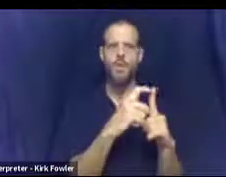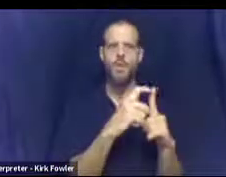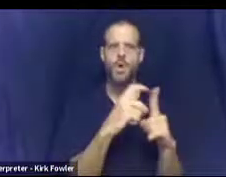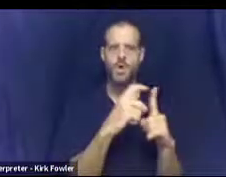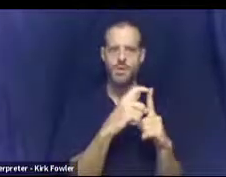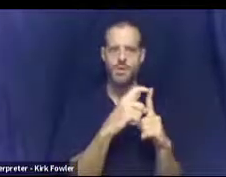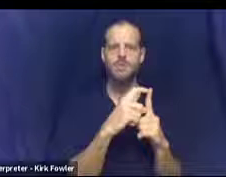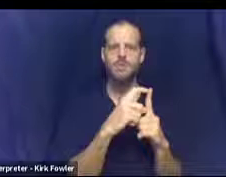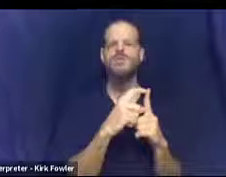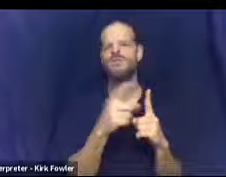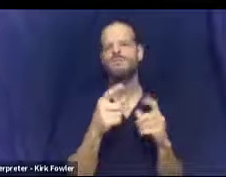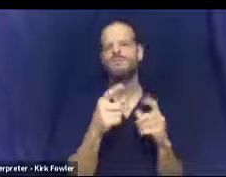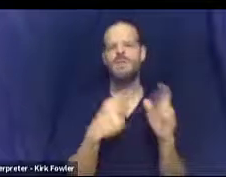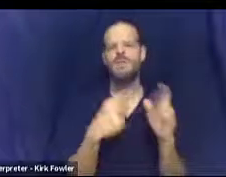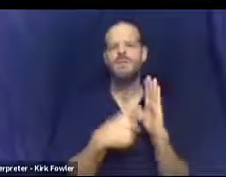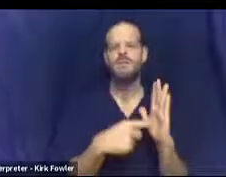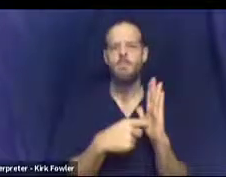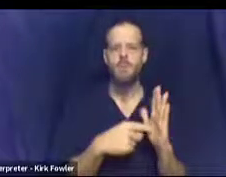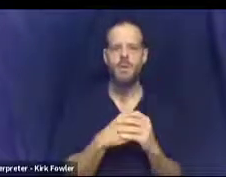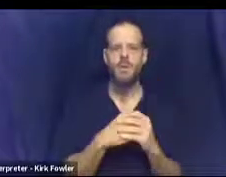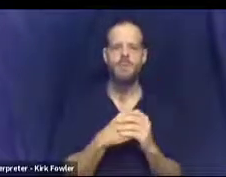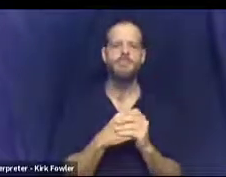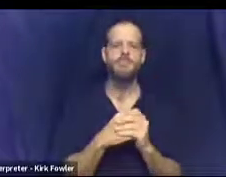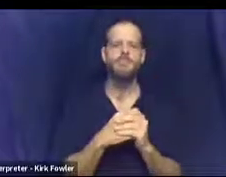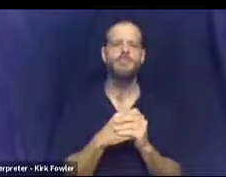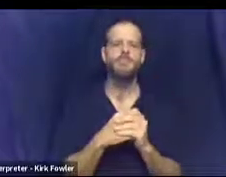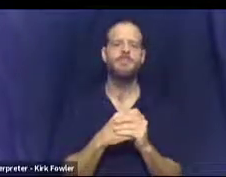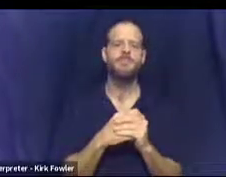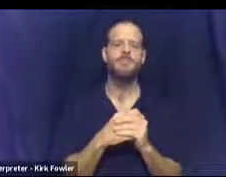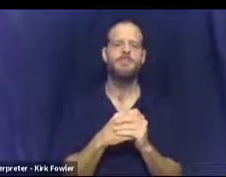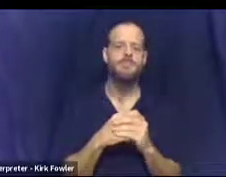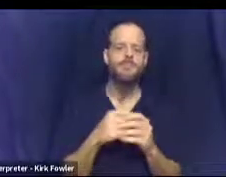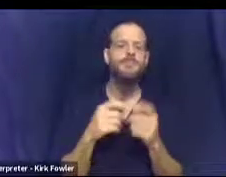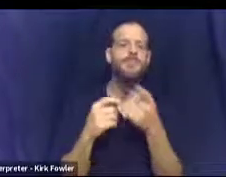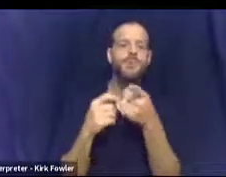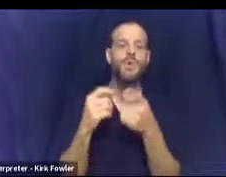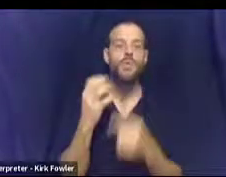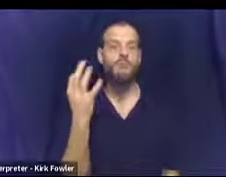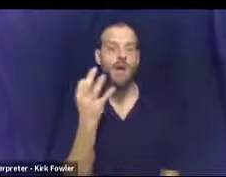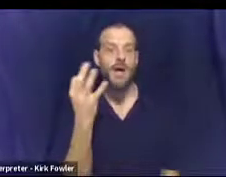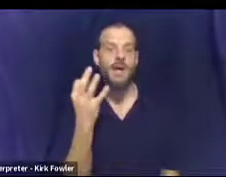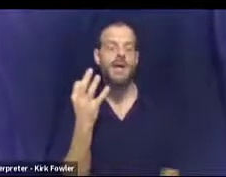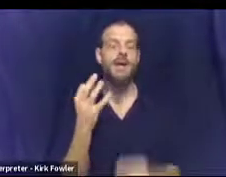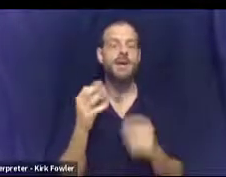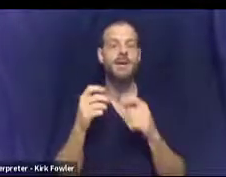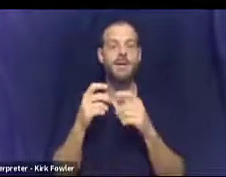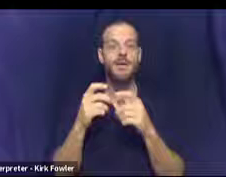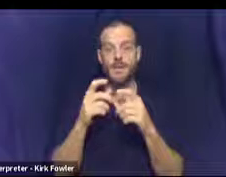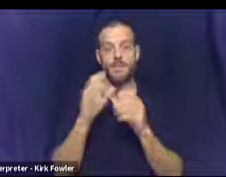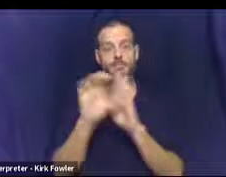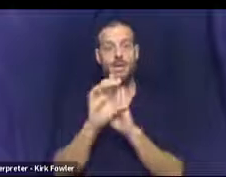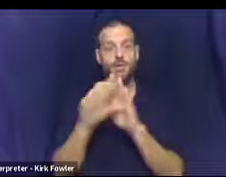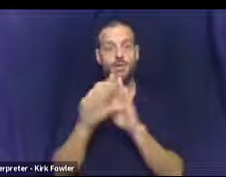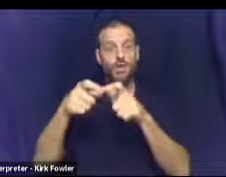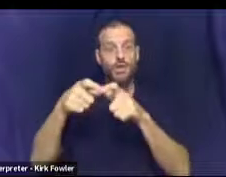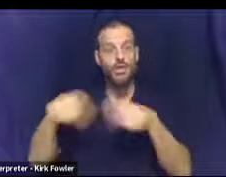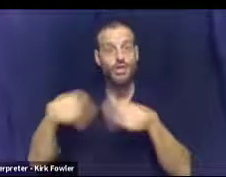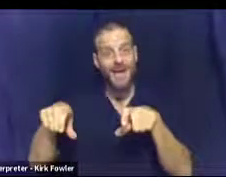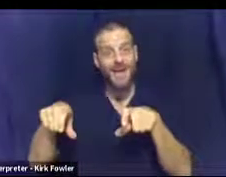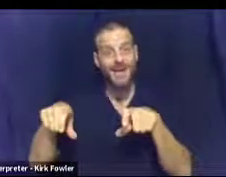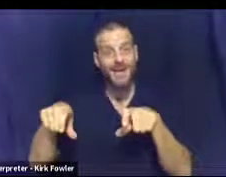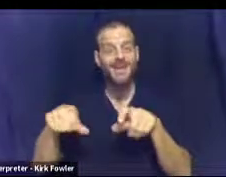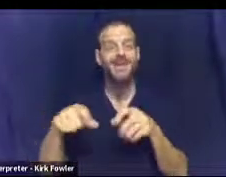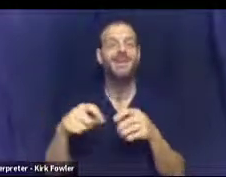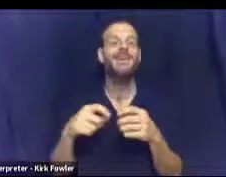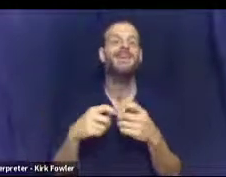has a combination of symbols. There's the sign for Friday. There's a picture of a check. Lots of different a combination of real and